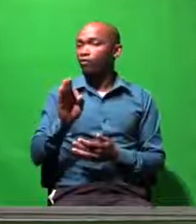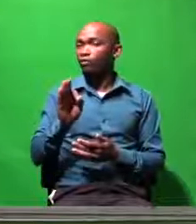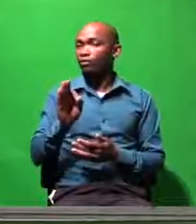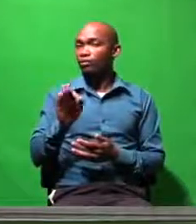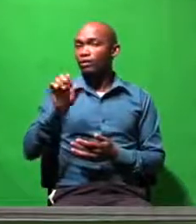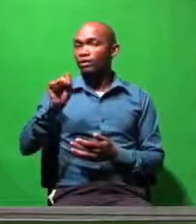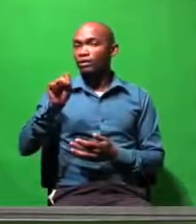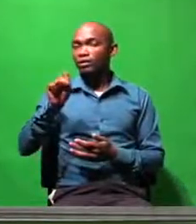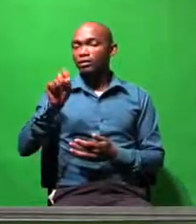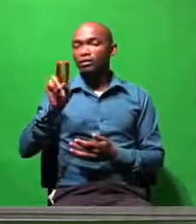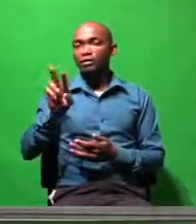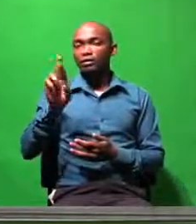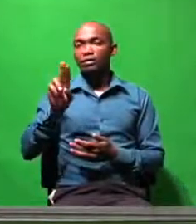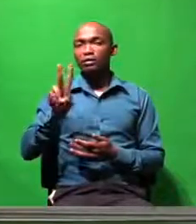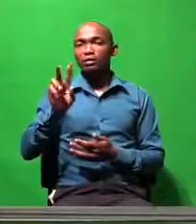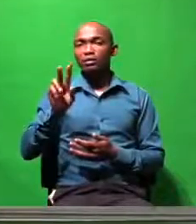surveying.